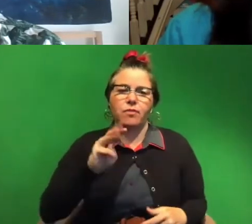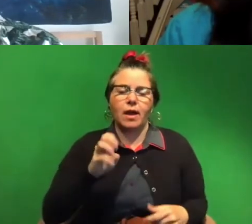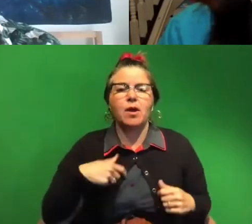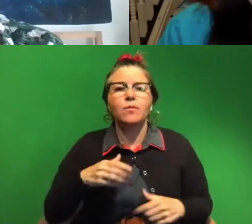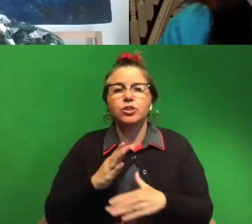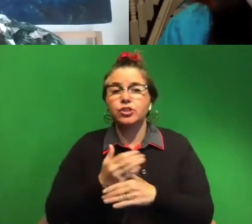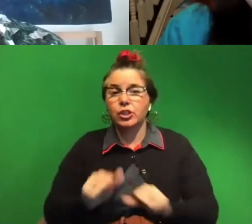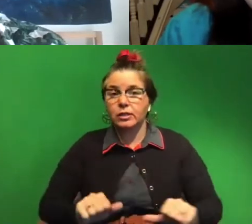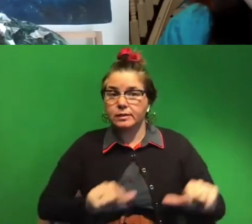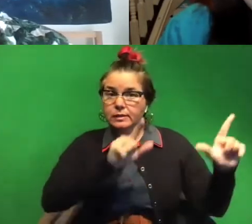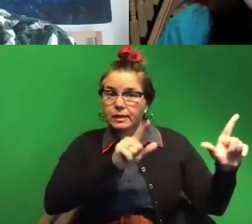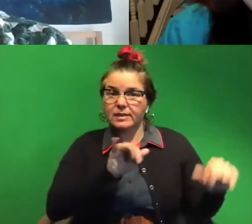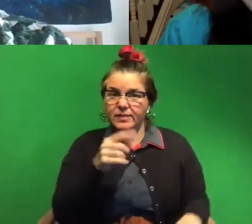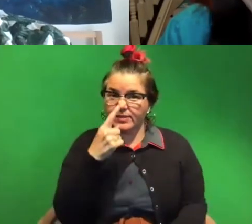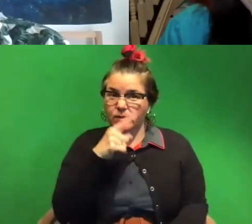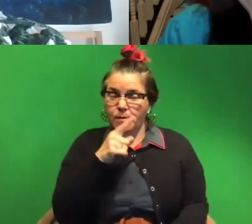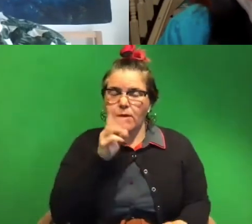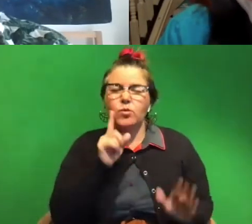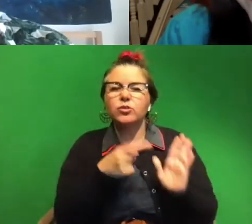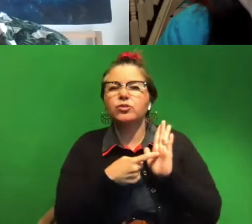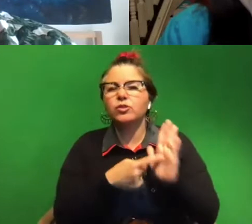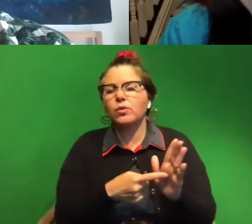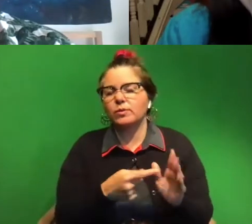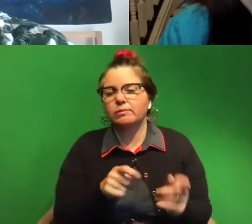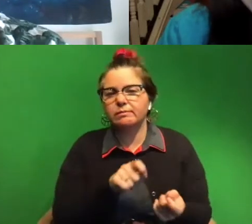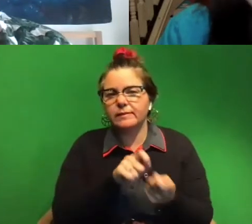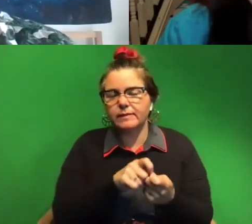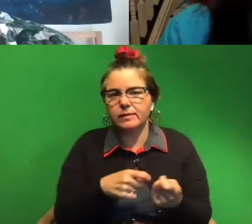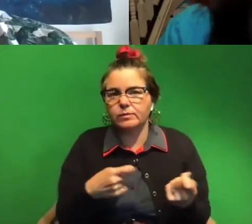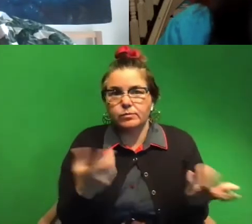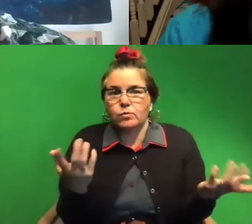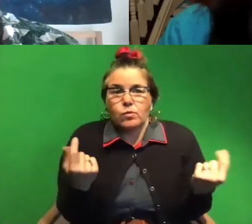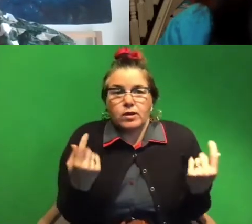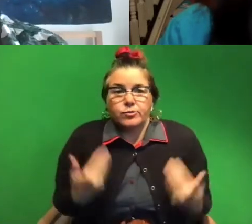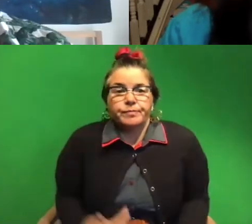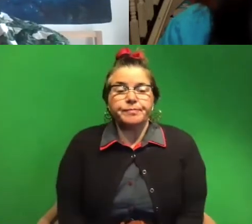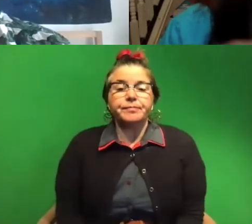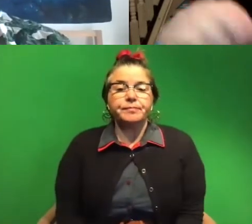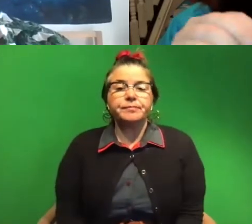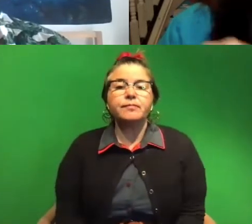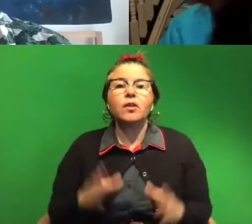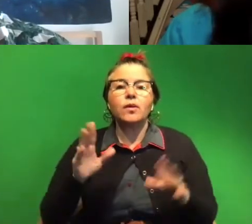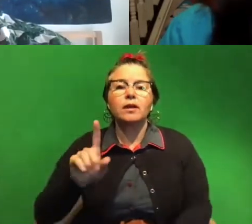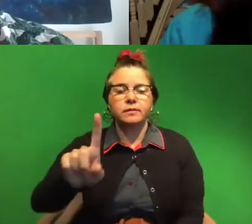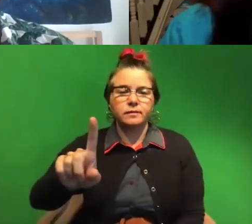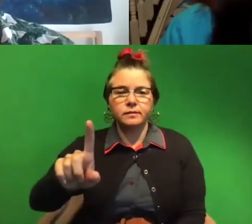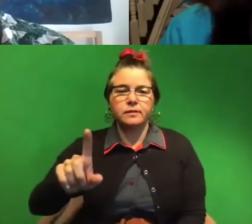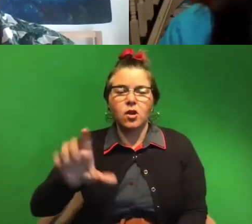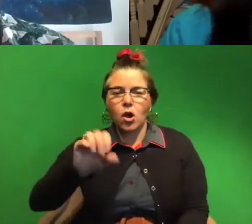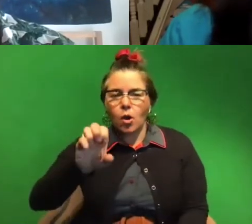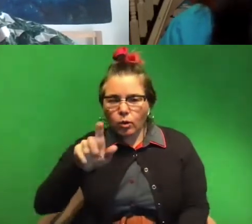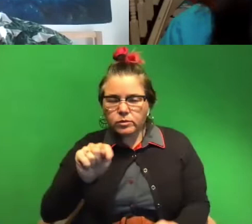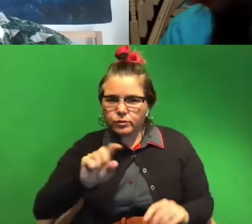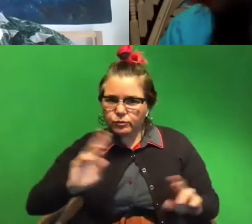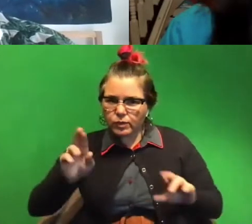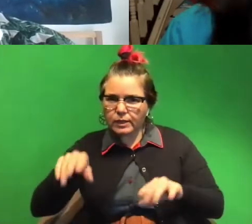wouldn't mind, and that way I can show a little bit, well, what I do. Great. Awesome. I just made you a co-host, so you should be able to